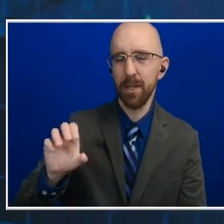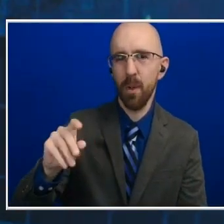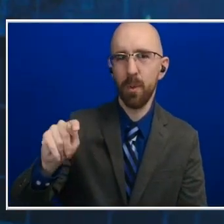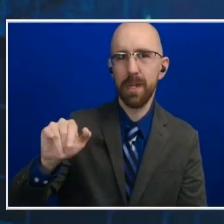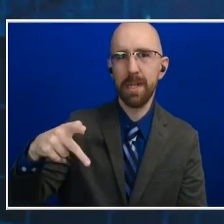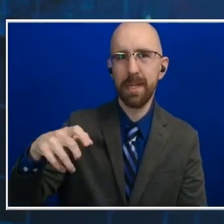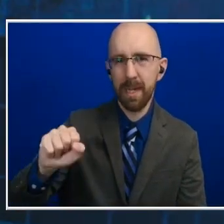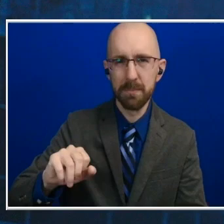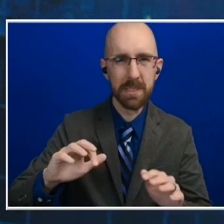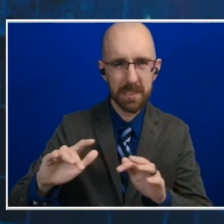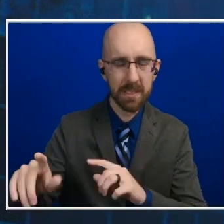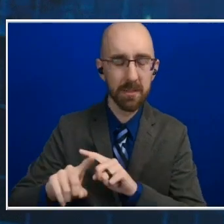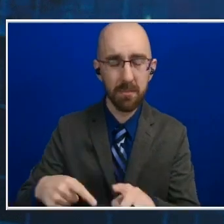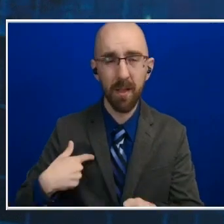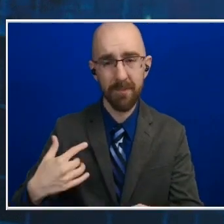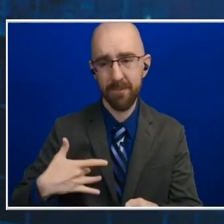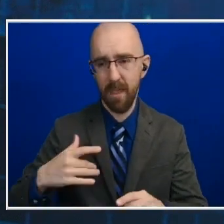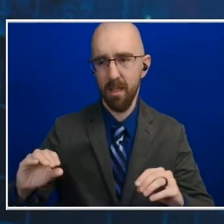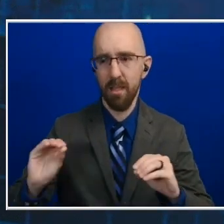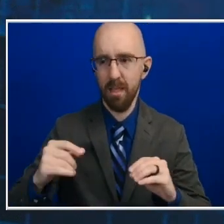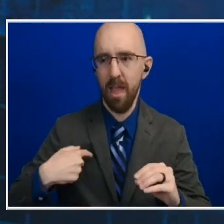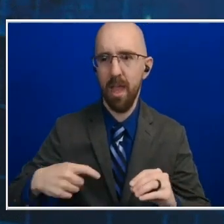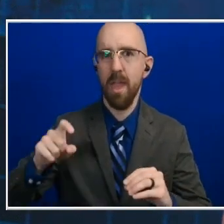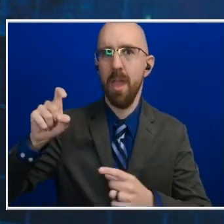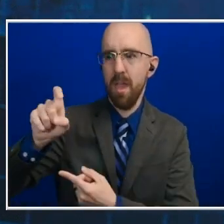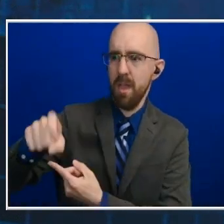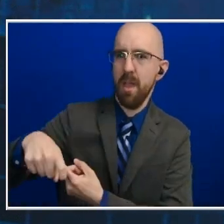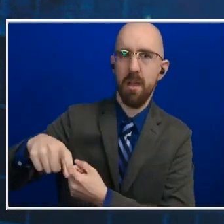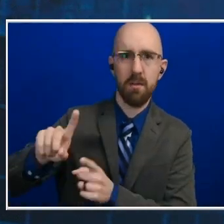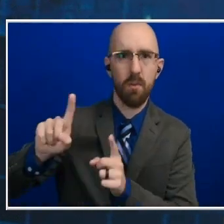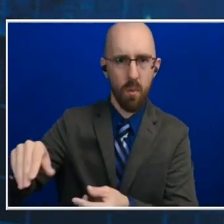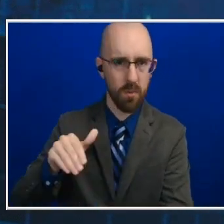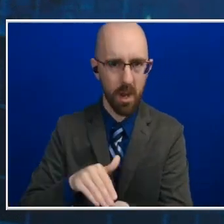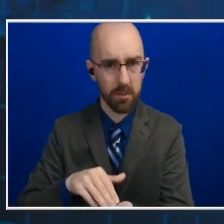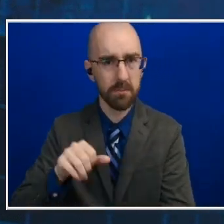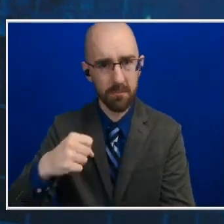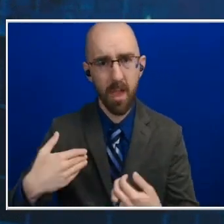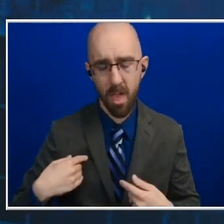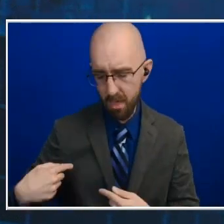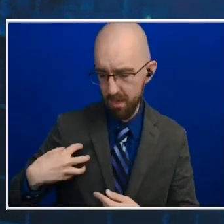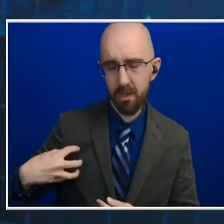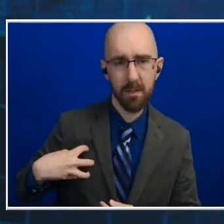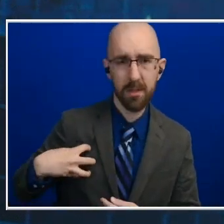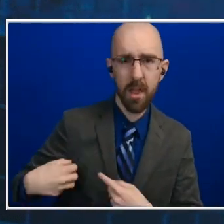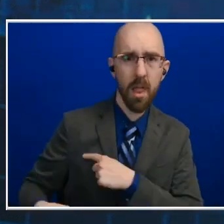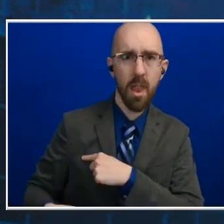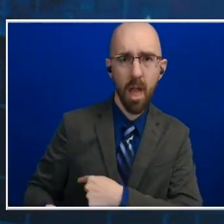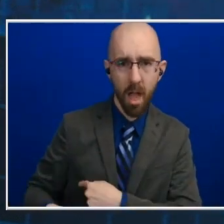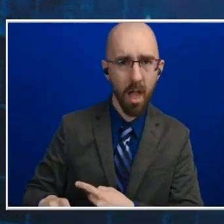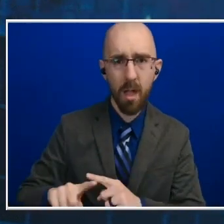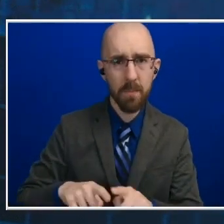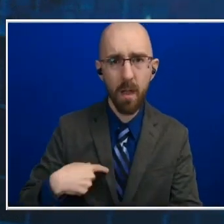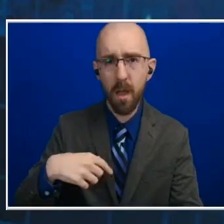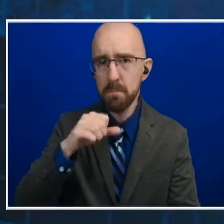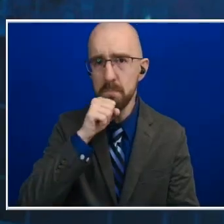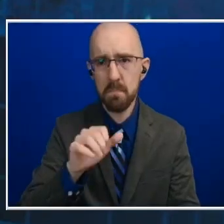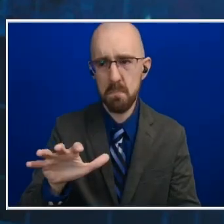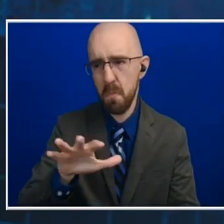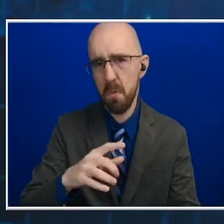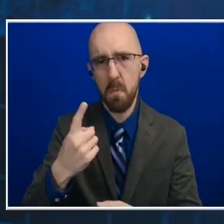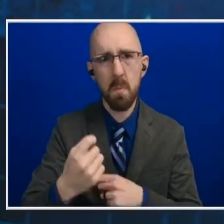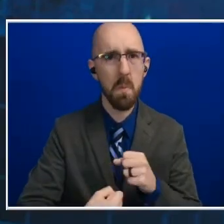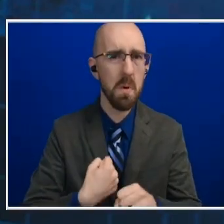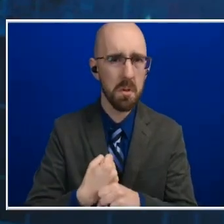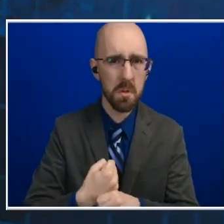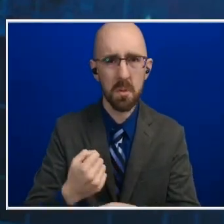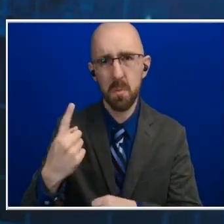feel like I had to go to the doctor. Yes, I had that lump and everything. I didn't tell anybody for about 1.5 years or 2 before I was diagnosed,